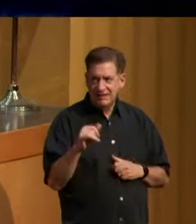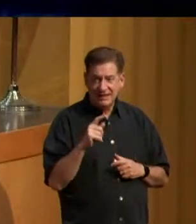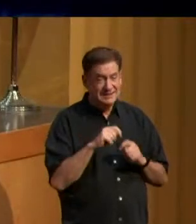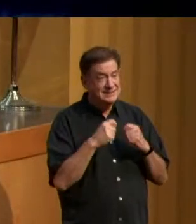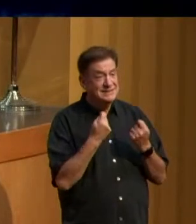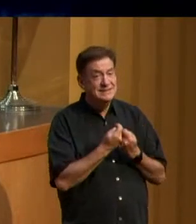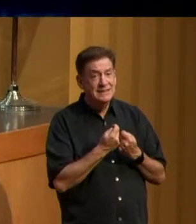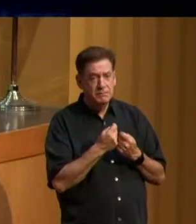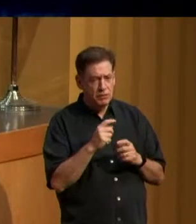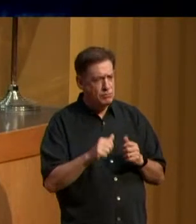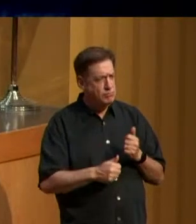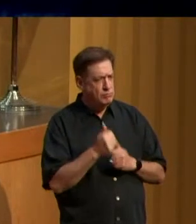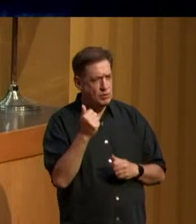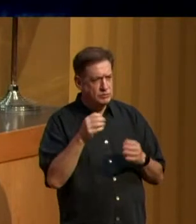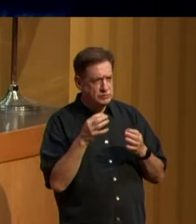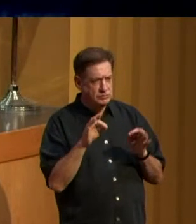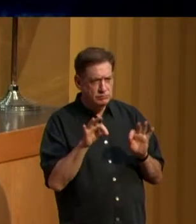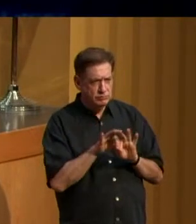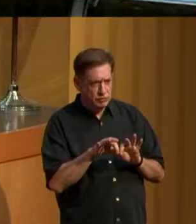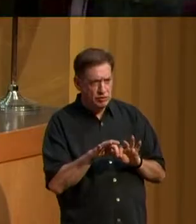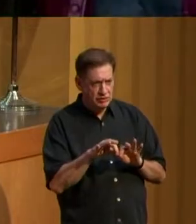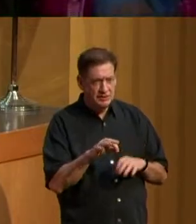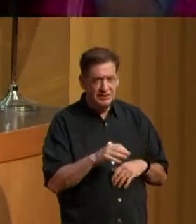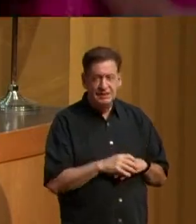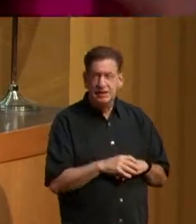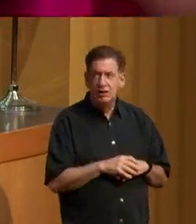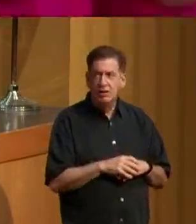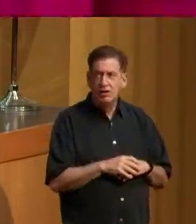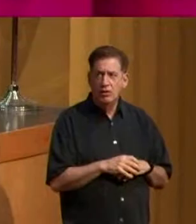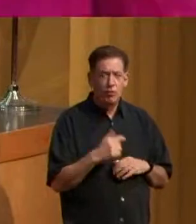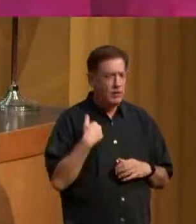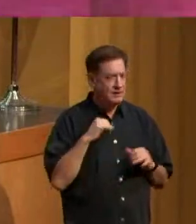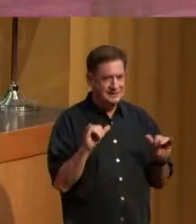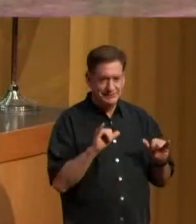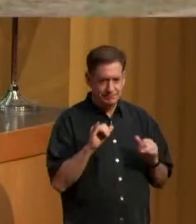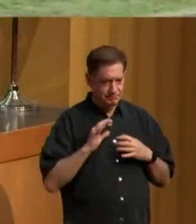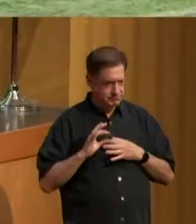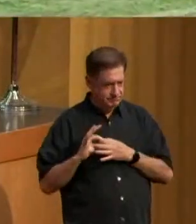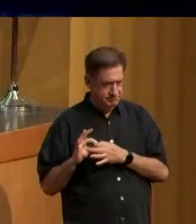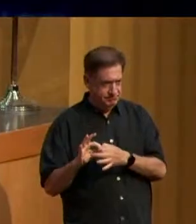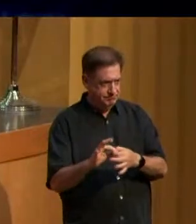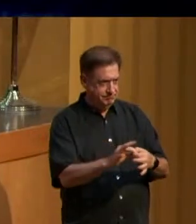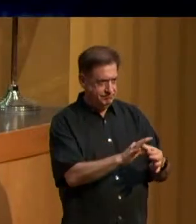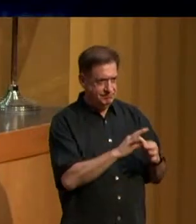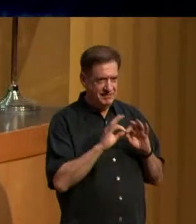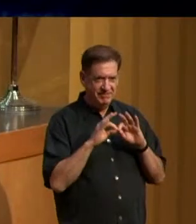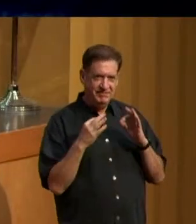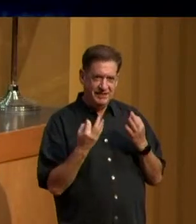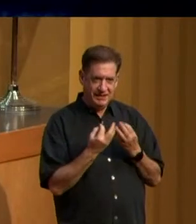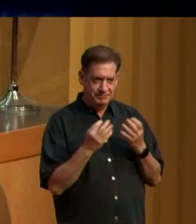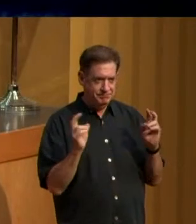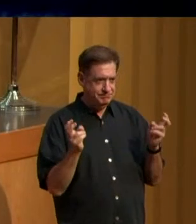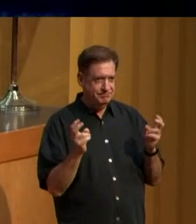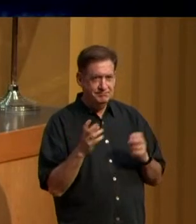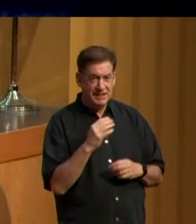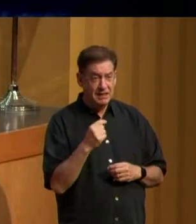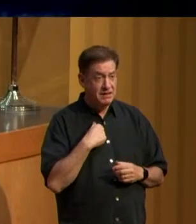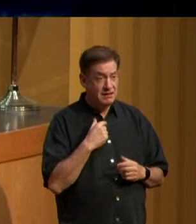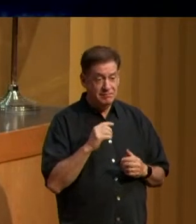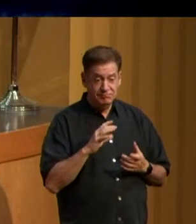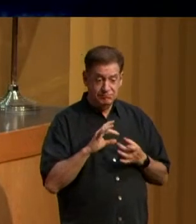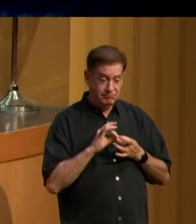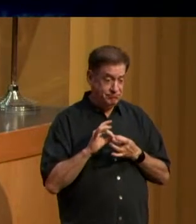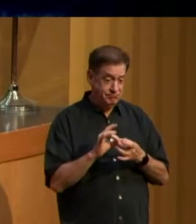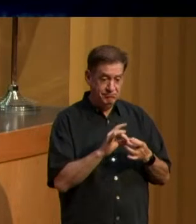important aspect to our win. We're like a family with each other and our bond is unbreakable. We were able to win that